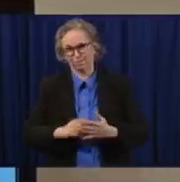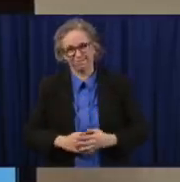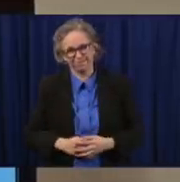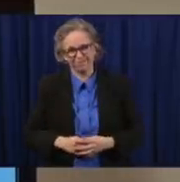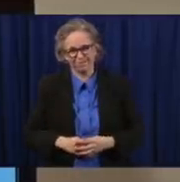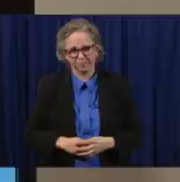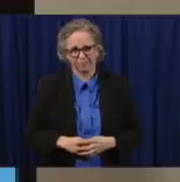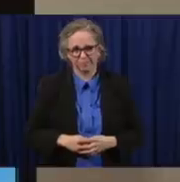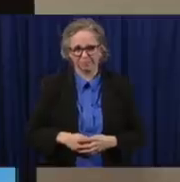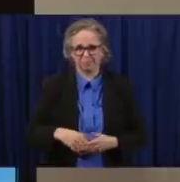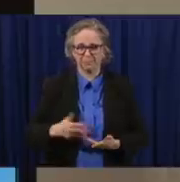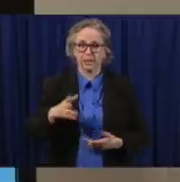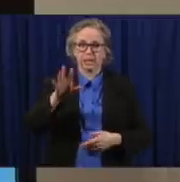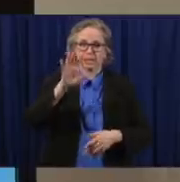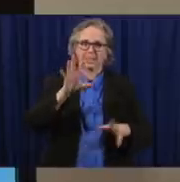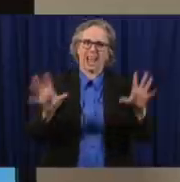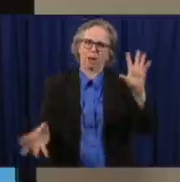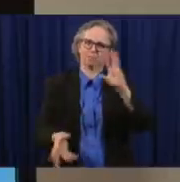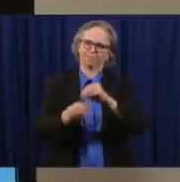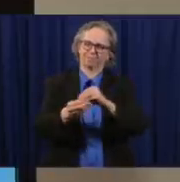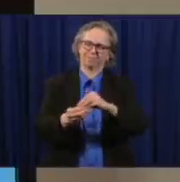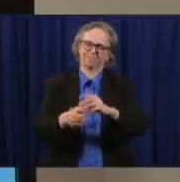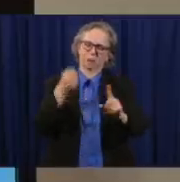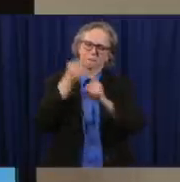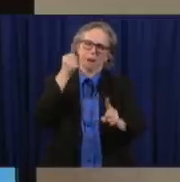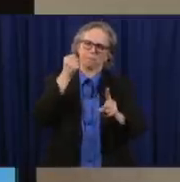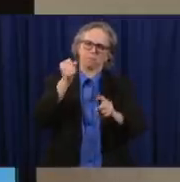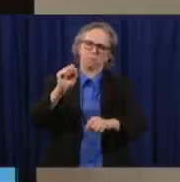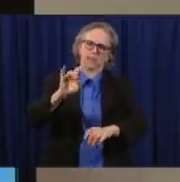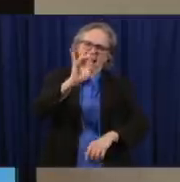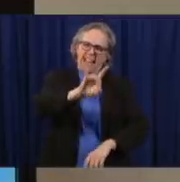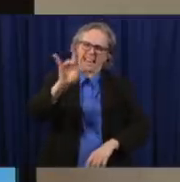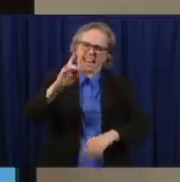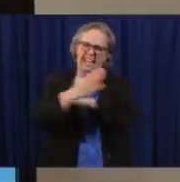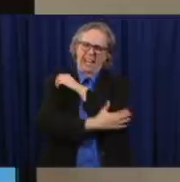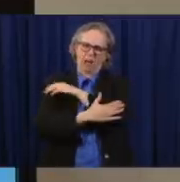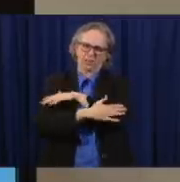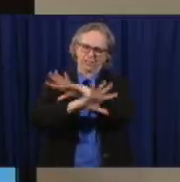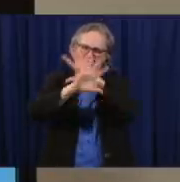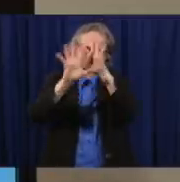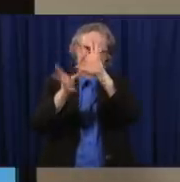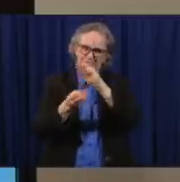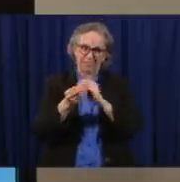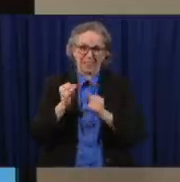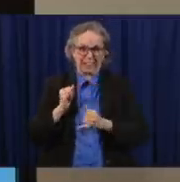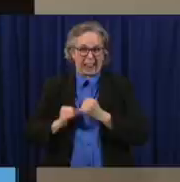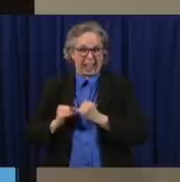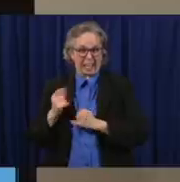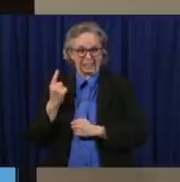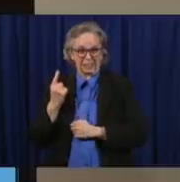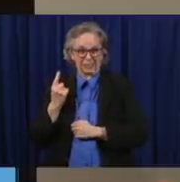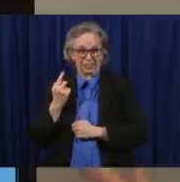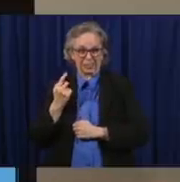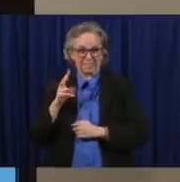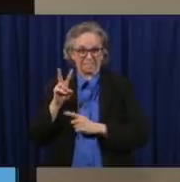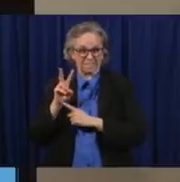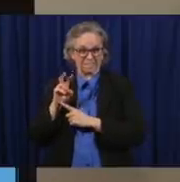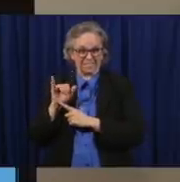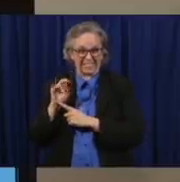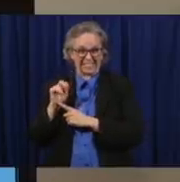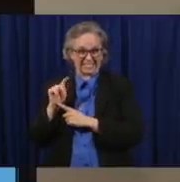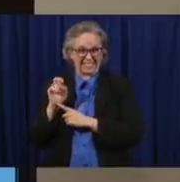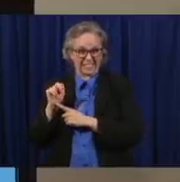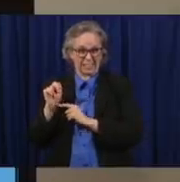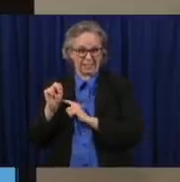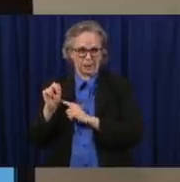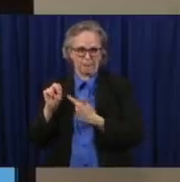88 counties. We have 3 cases in the last county, which is Vinton County. So we are now seeing cases,